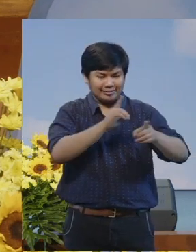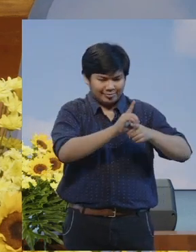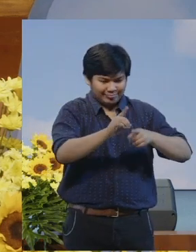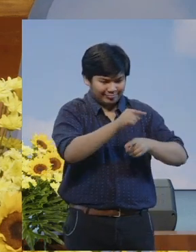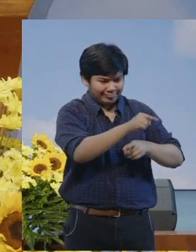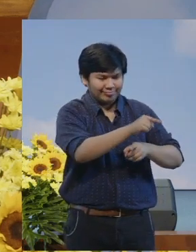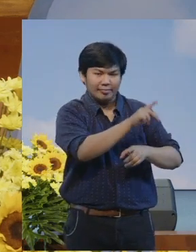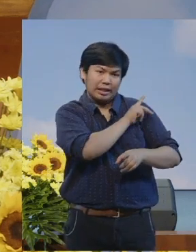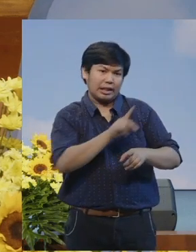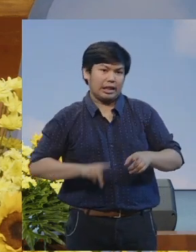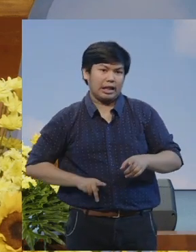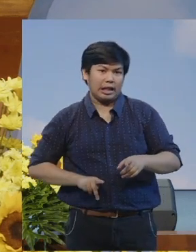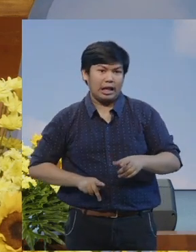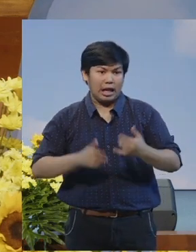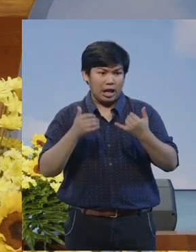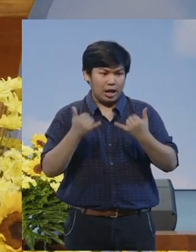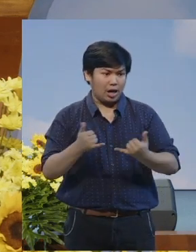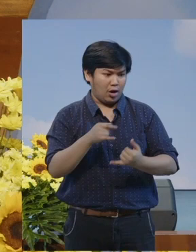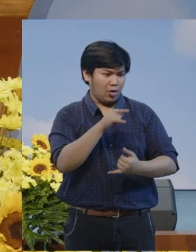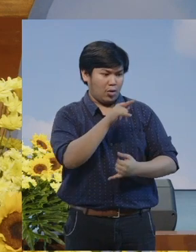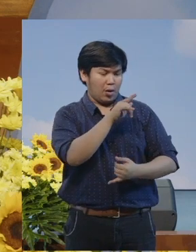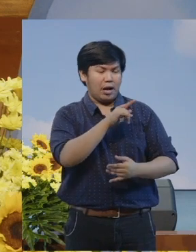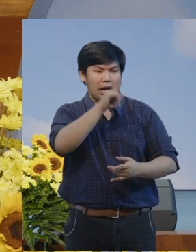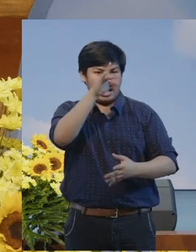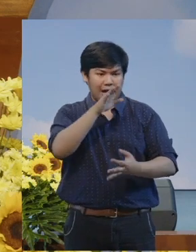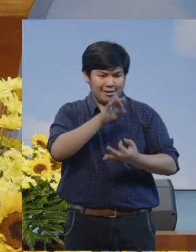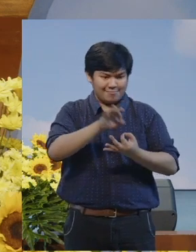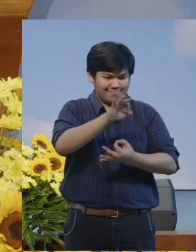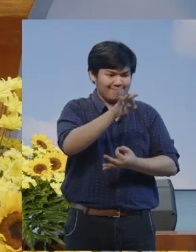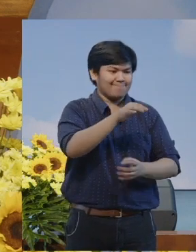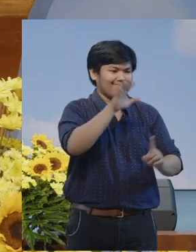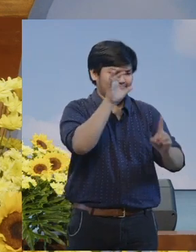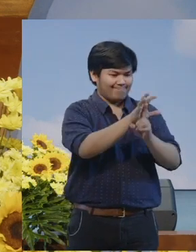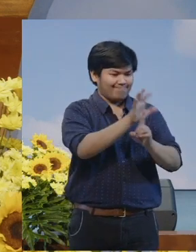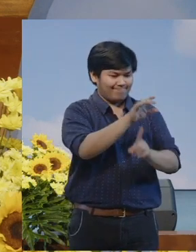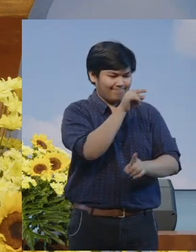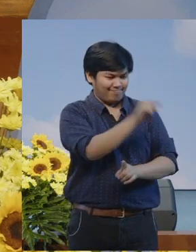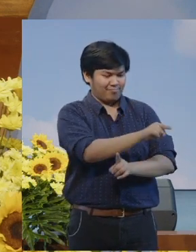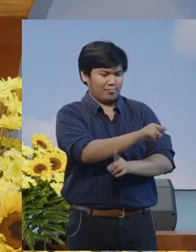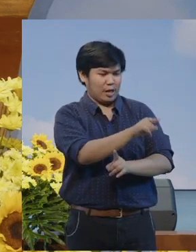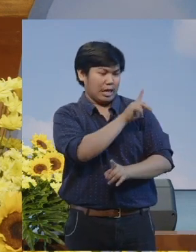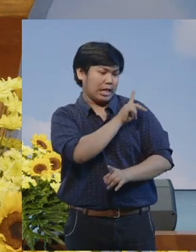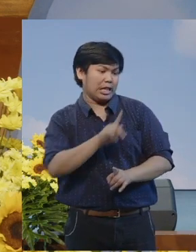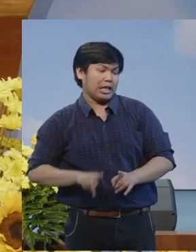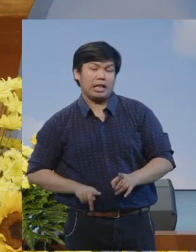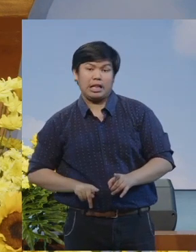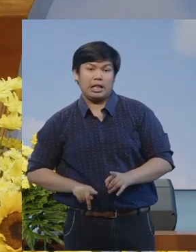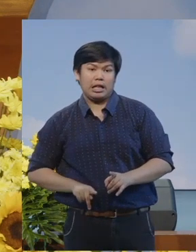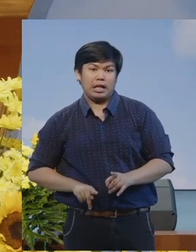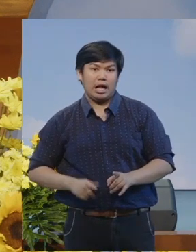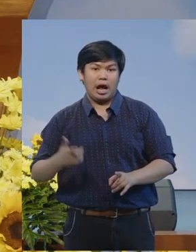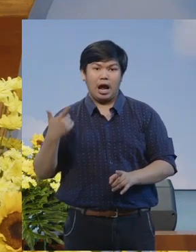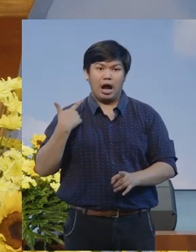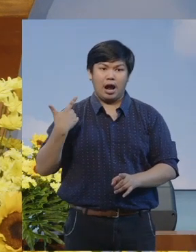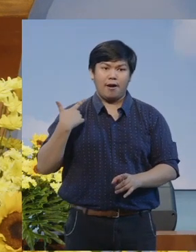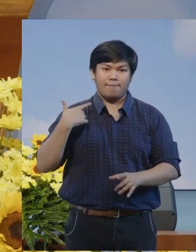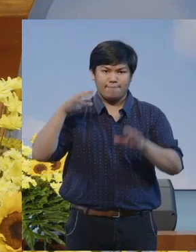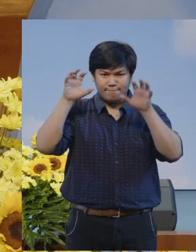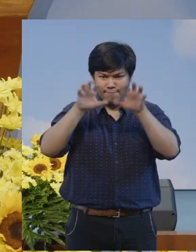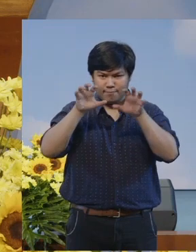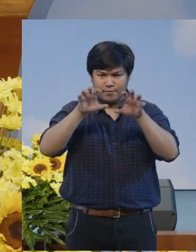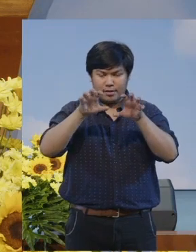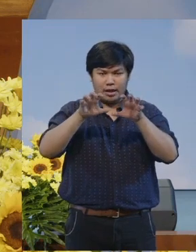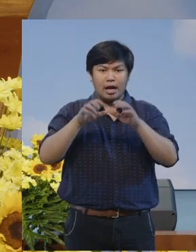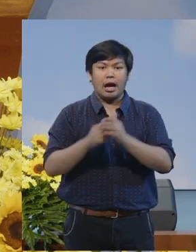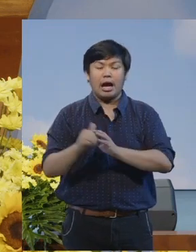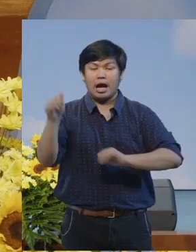servant said to him, 'Behold, now a harmful spirit from God is tormenting you.'" Para siyang minumulto. Sa Acts